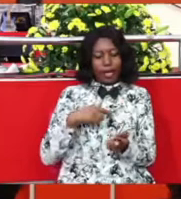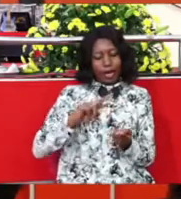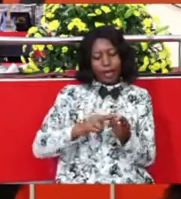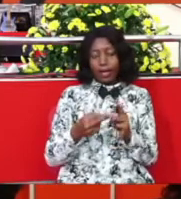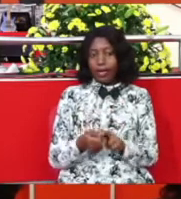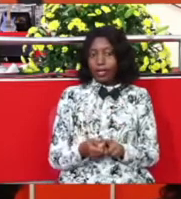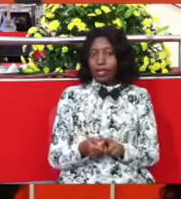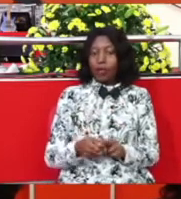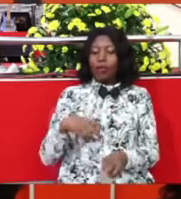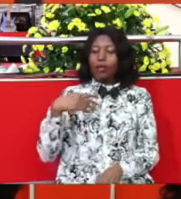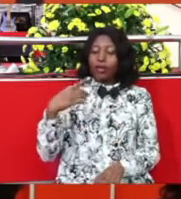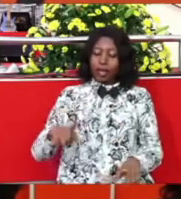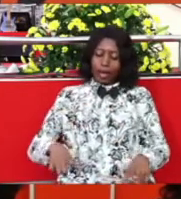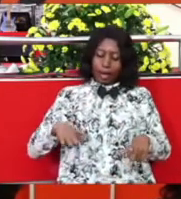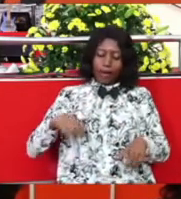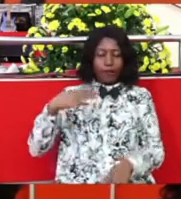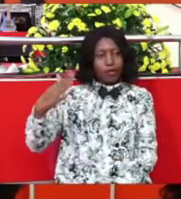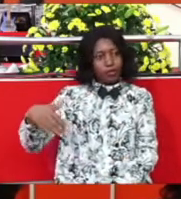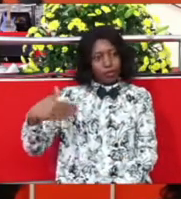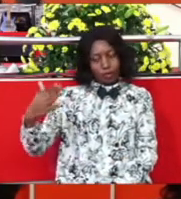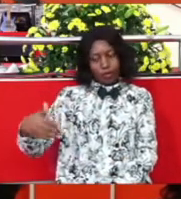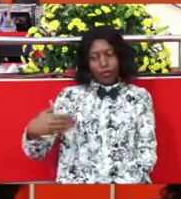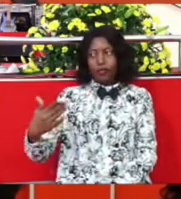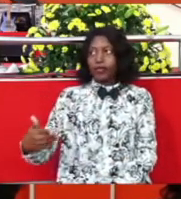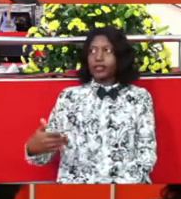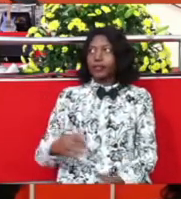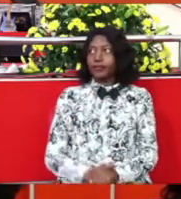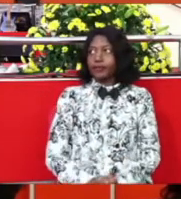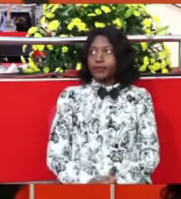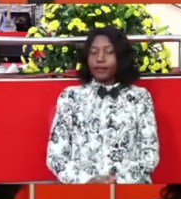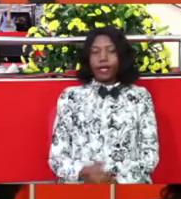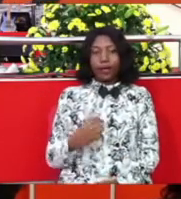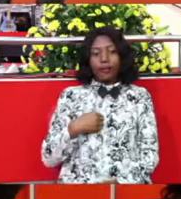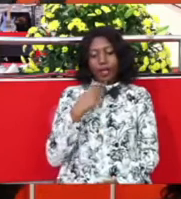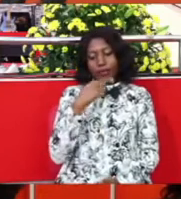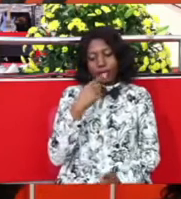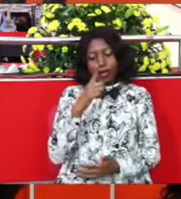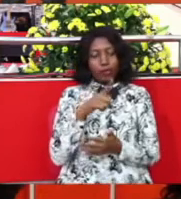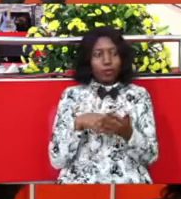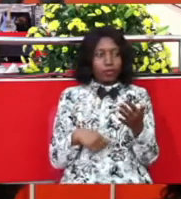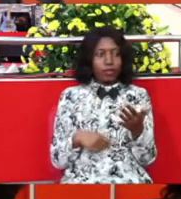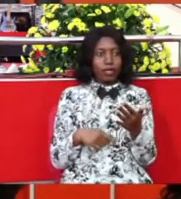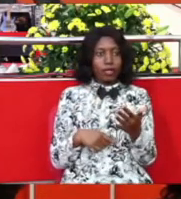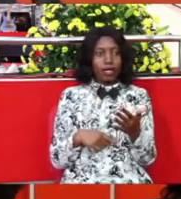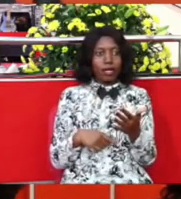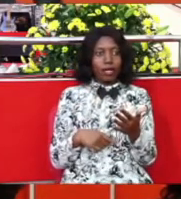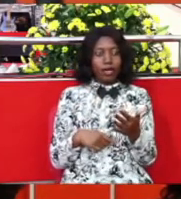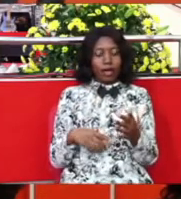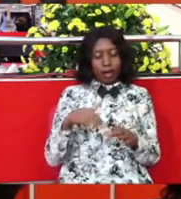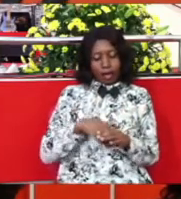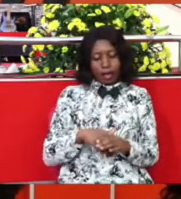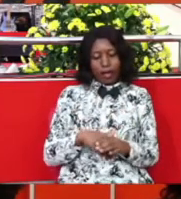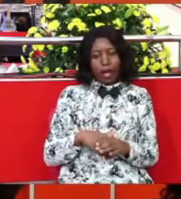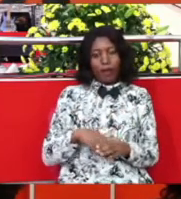lile naliangalia na kulifananisha na siku zetu za kila siku. And I'm saying this. Na ninasema hivi. In our day-to-day walk with